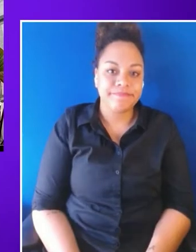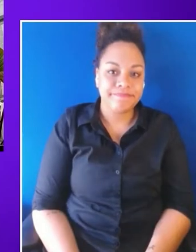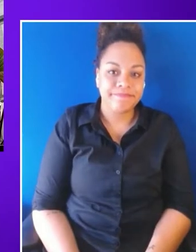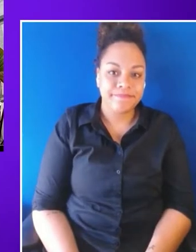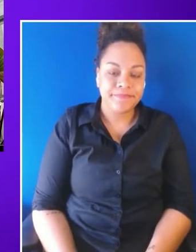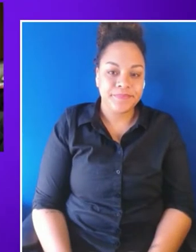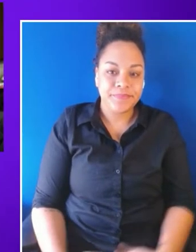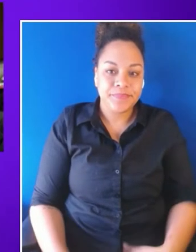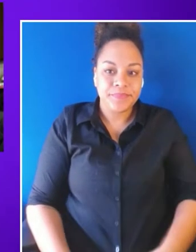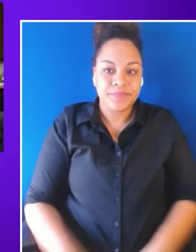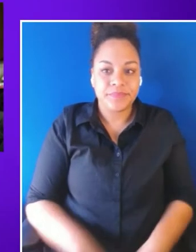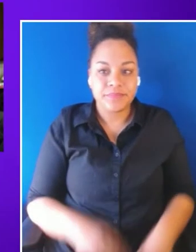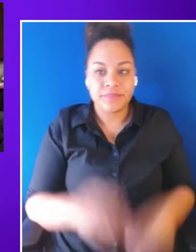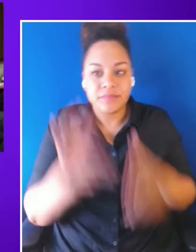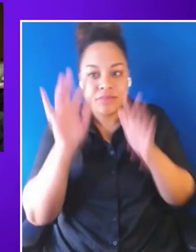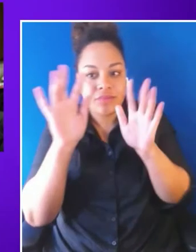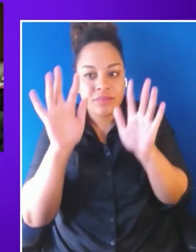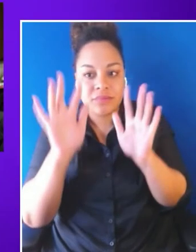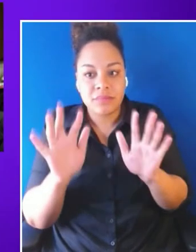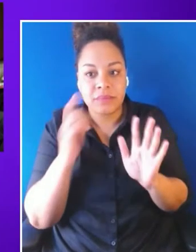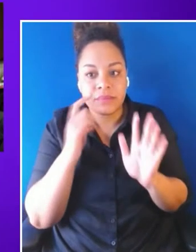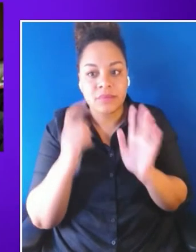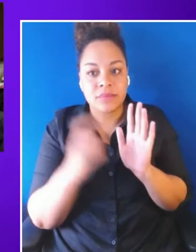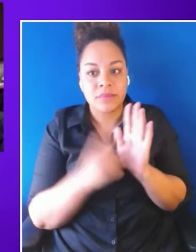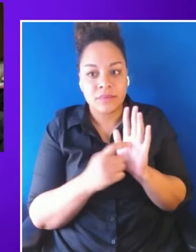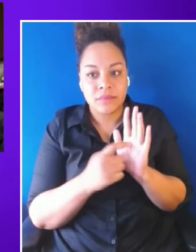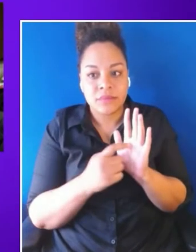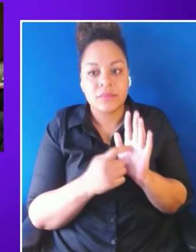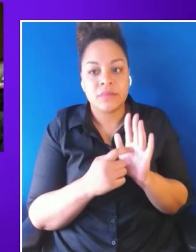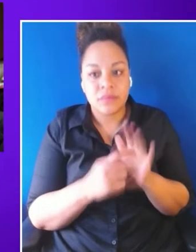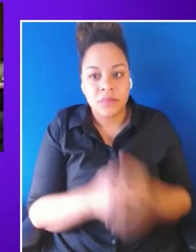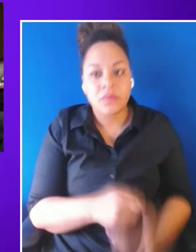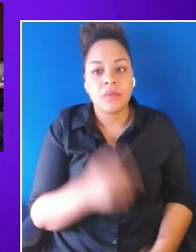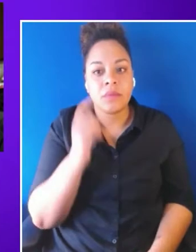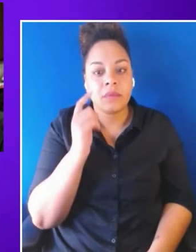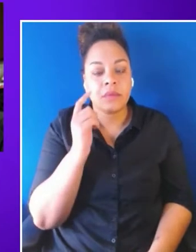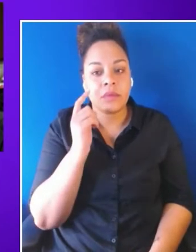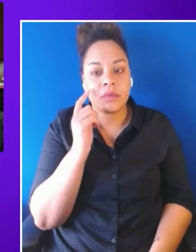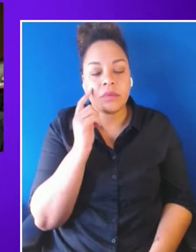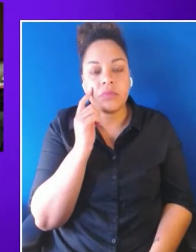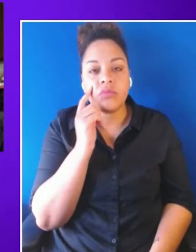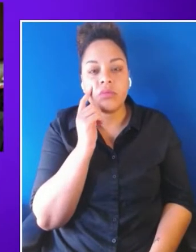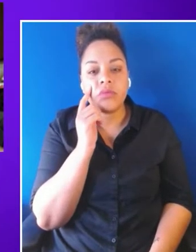That's a great distinction to label it as participants. I wonder if it's